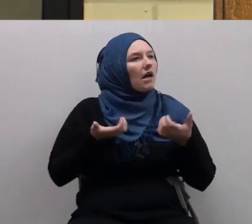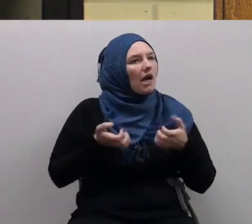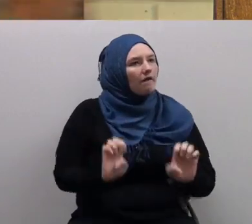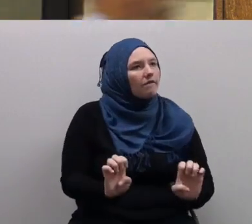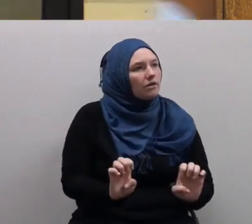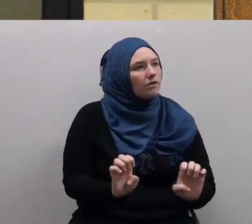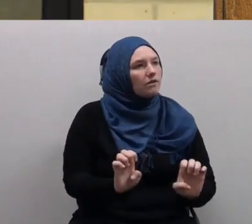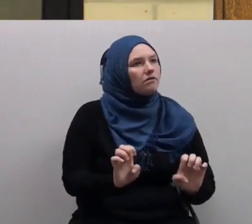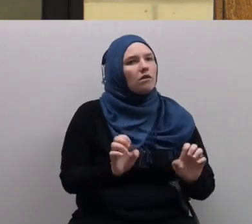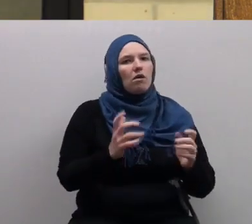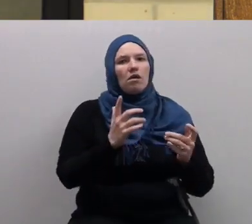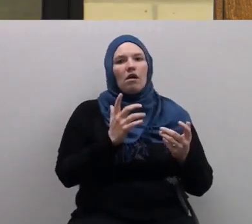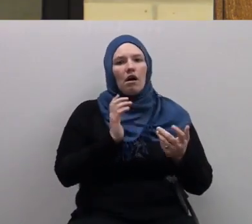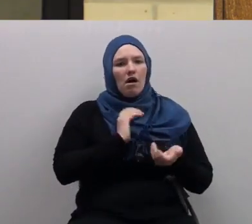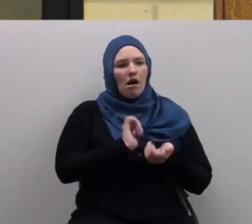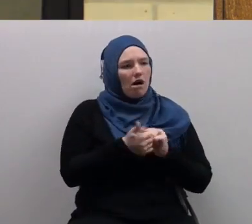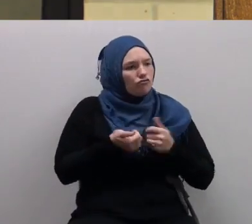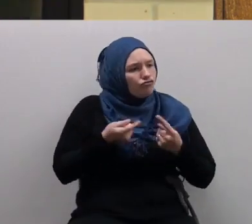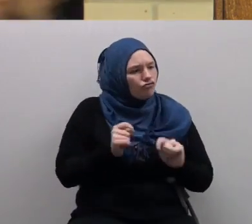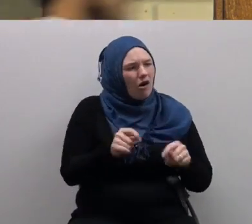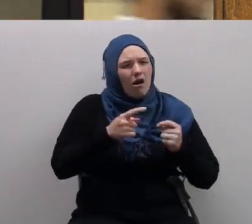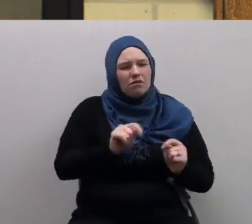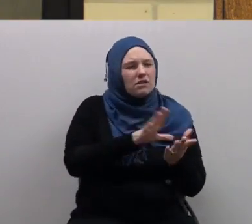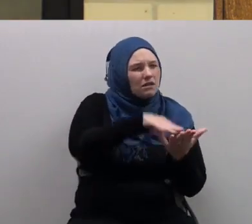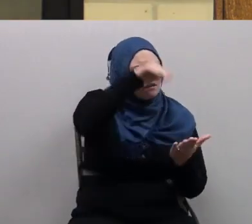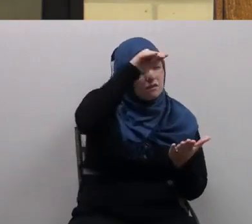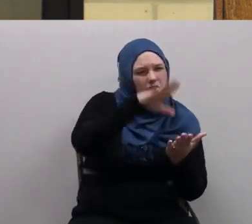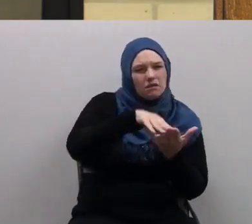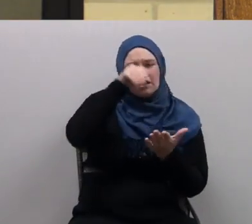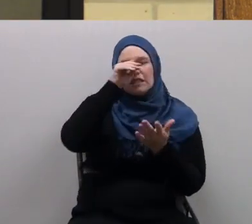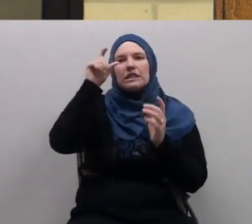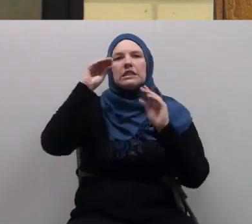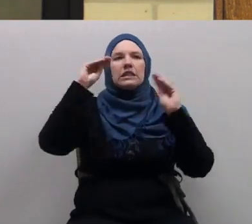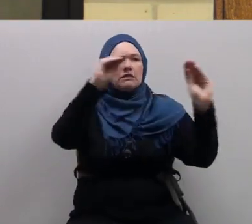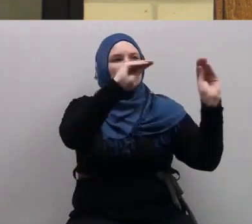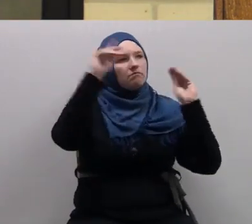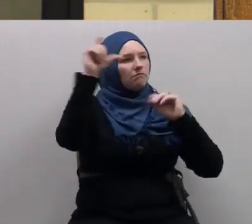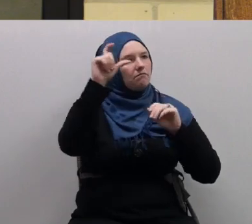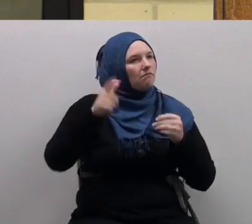to learn and teach Islam to others.